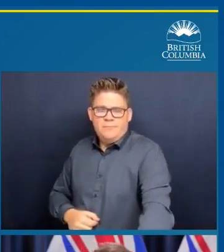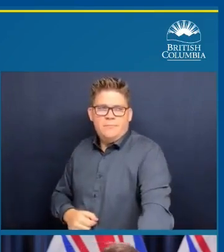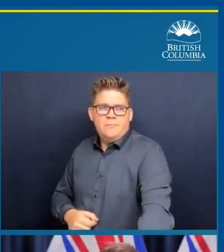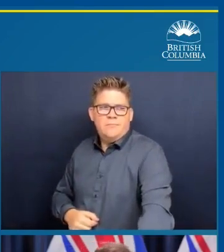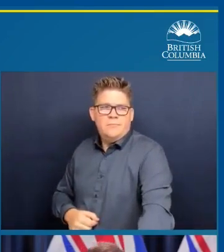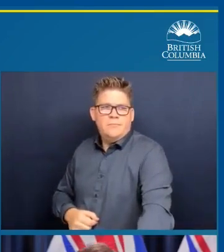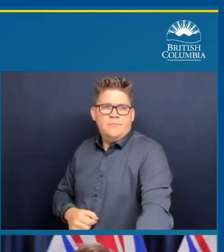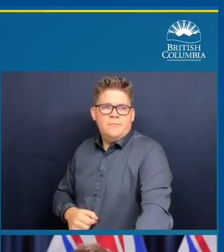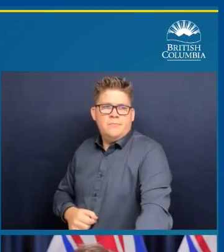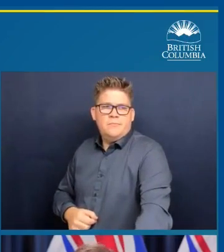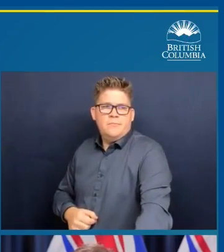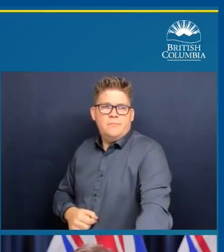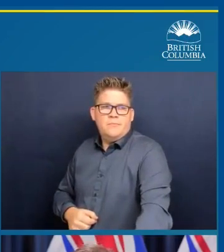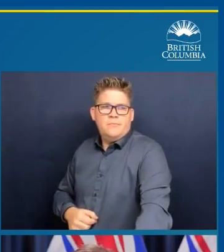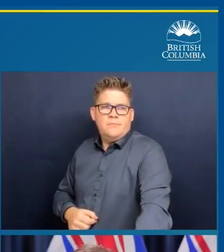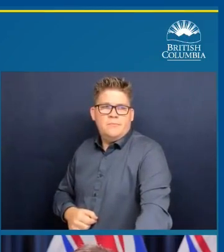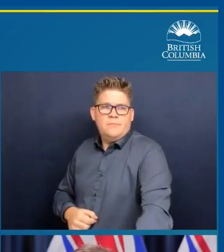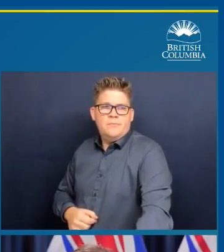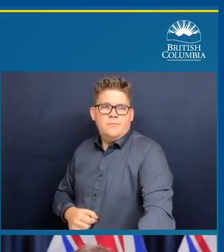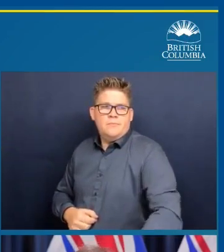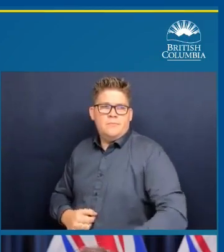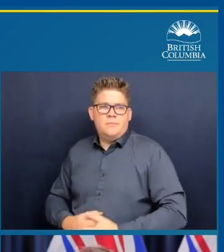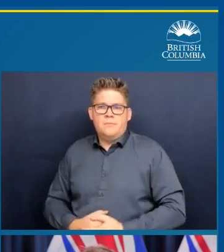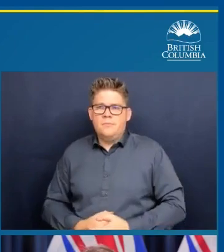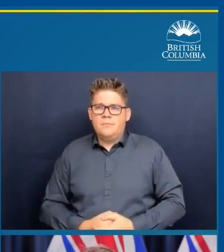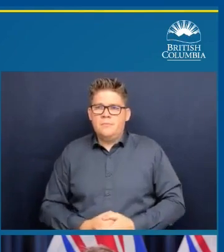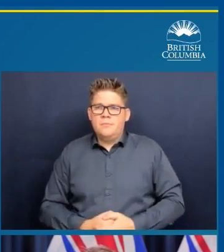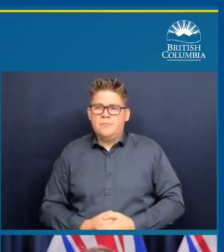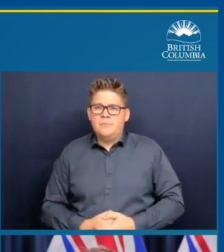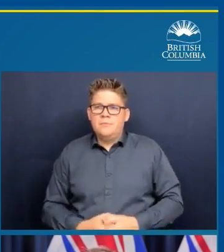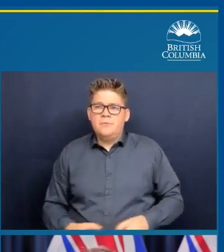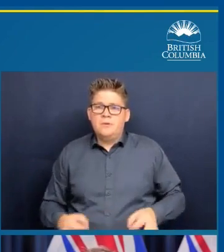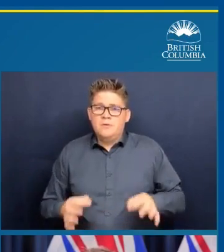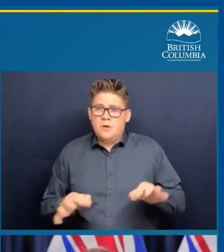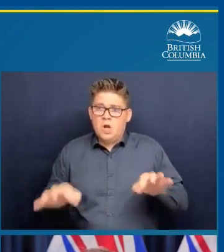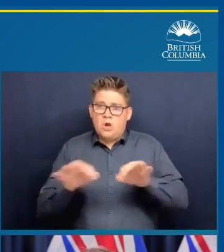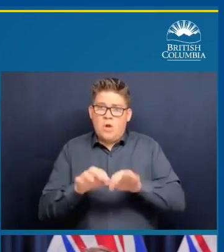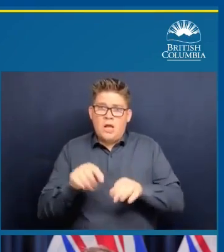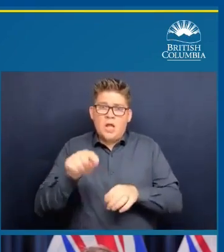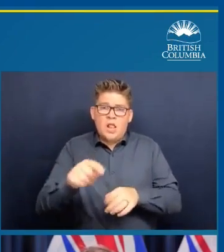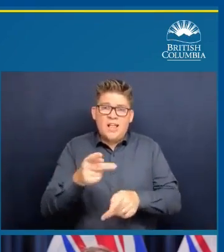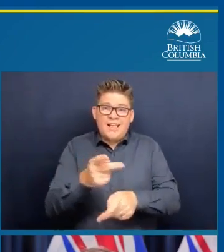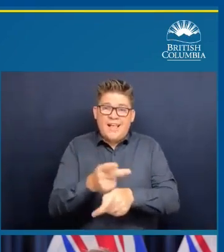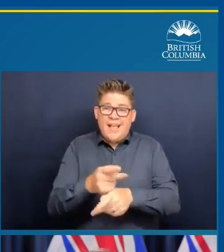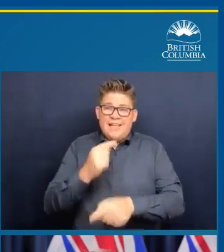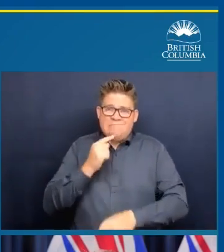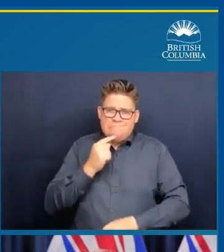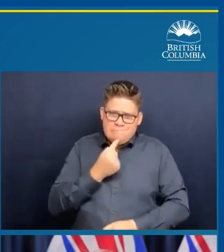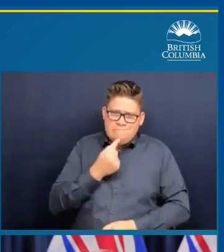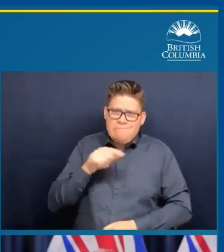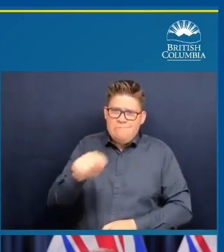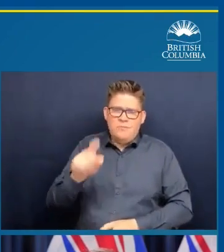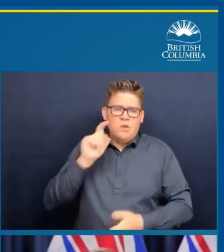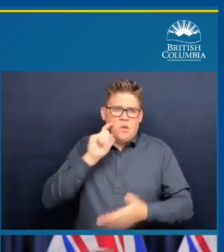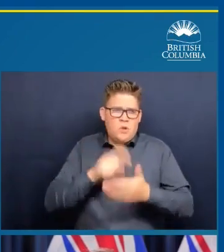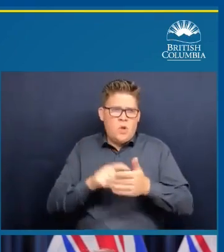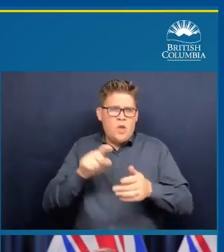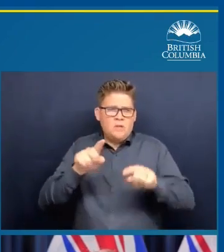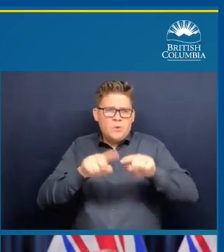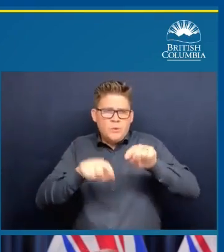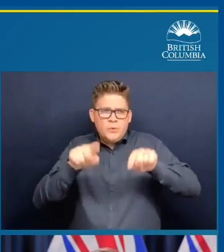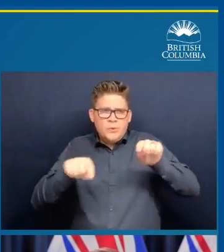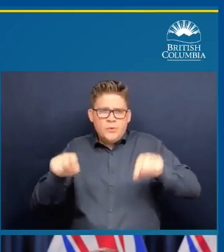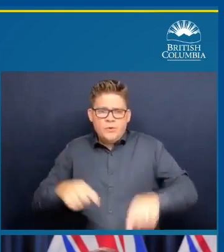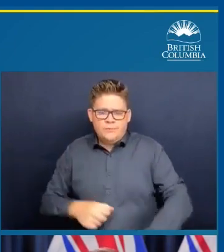care capacity. I would note that this changes, and as you can see, can change significantly from day to day, because overall in the province